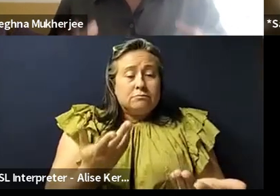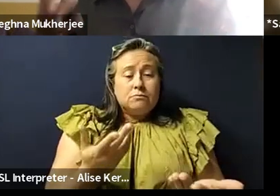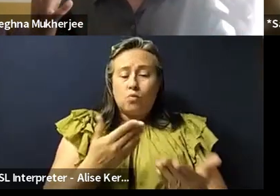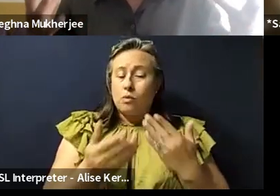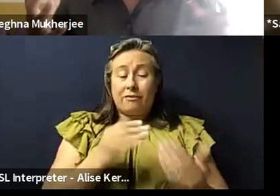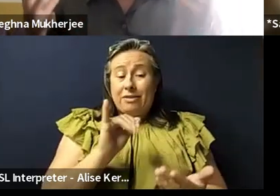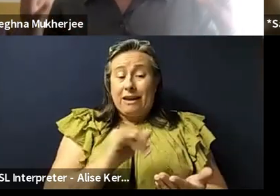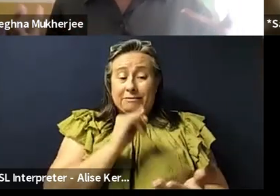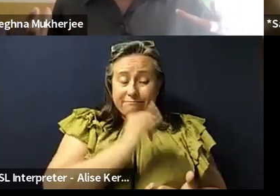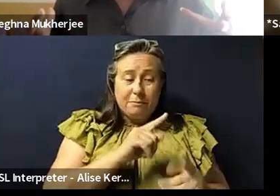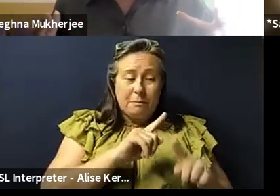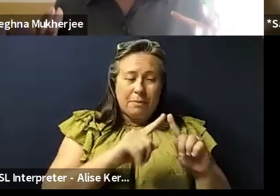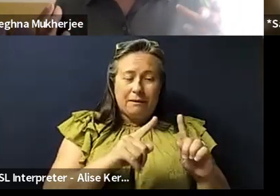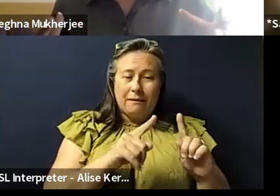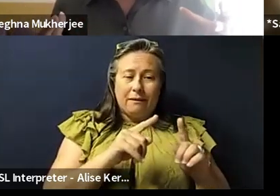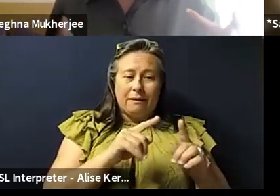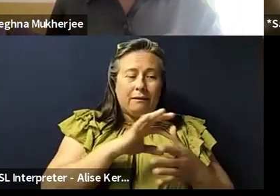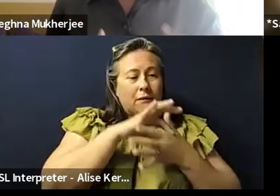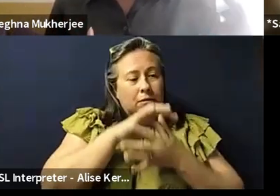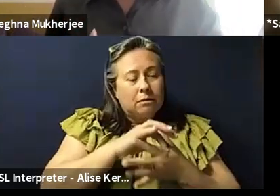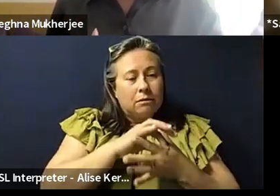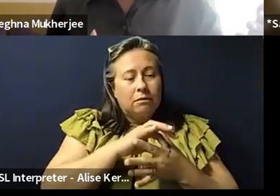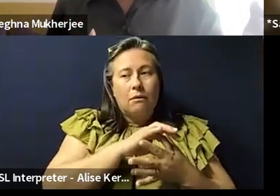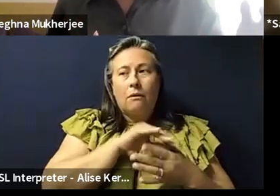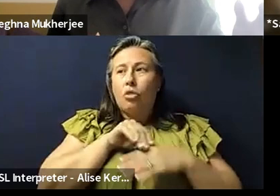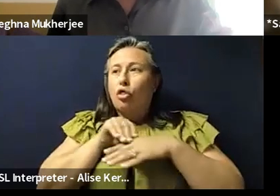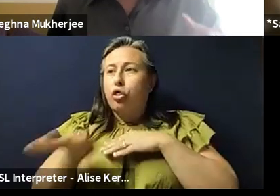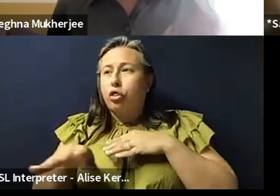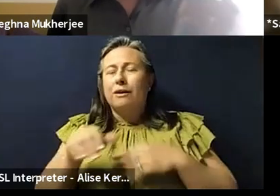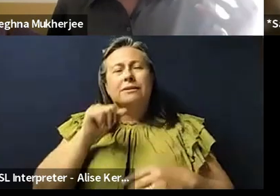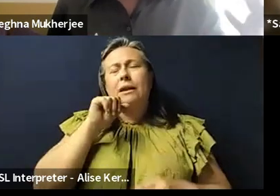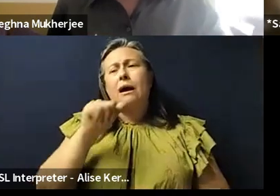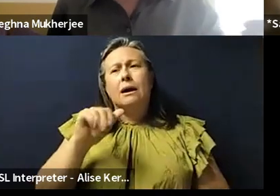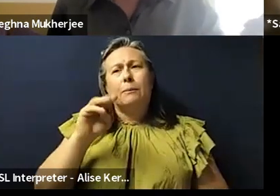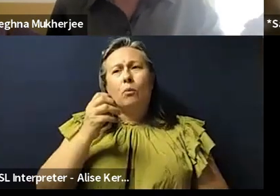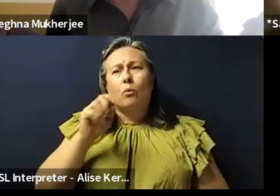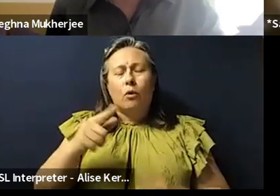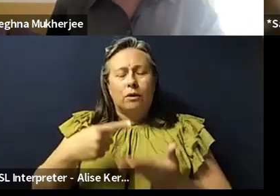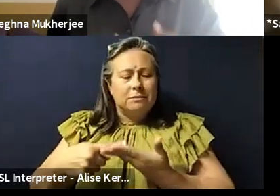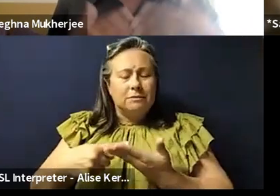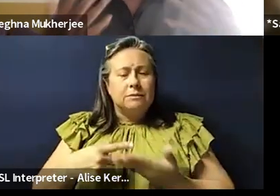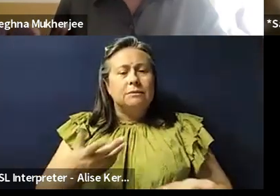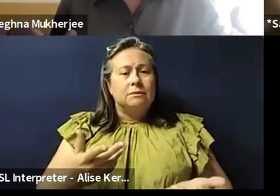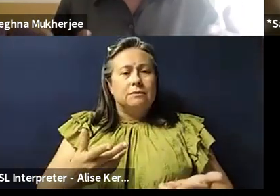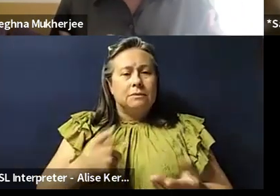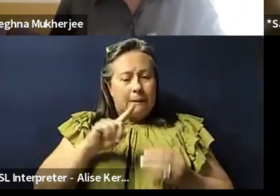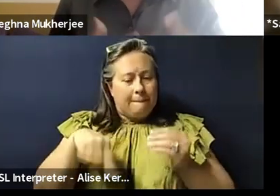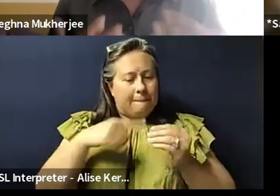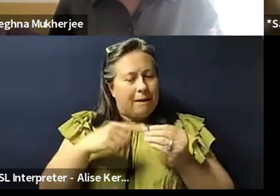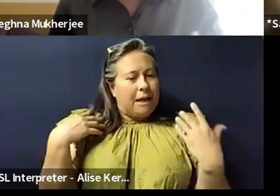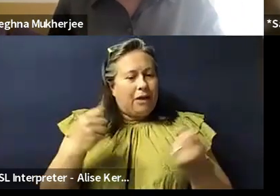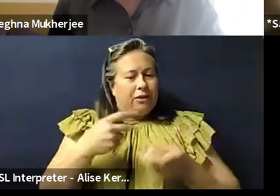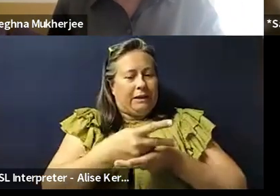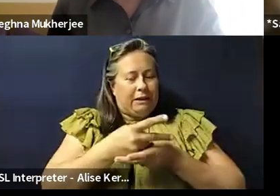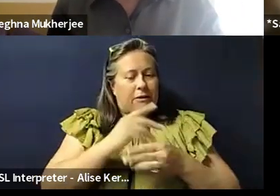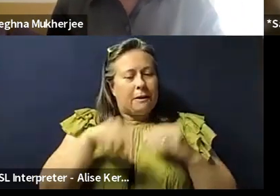whatever that might be, but kind of contextualizing it in, it is not a moral discussion. It's not a social discussion, right? It's about healthcare and it's about